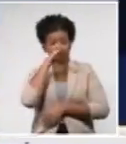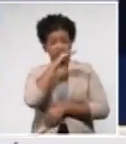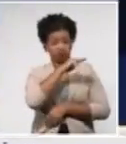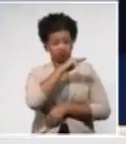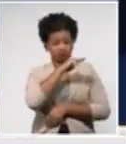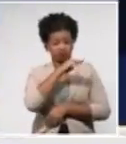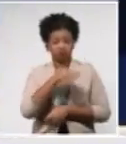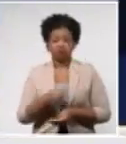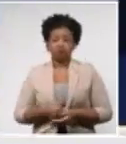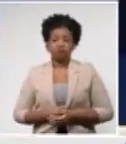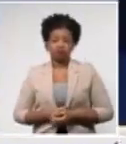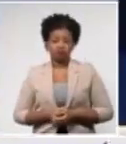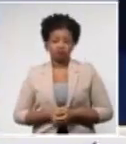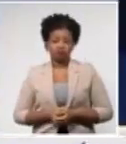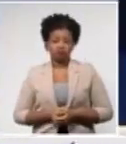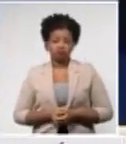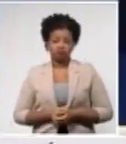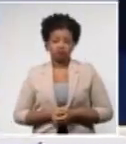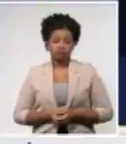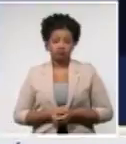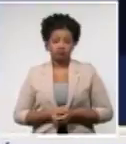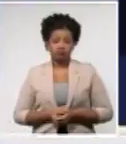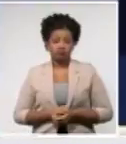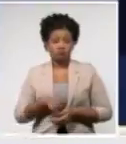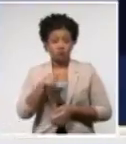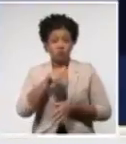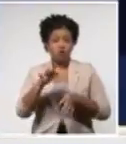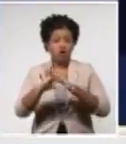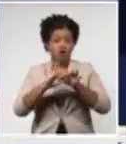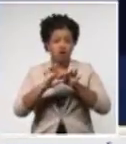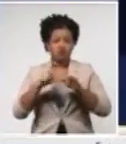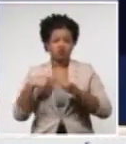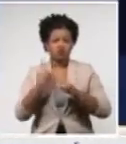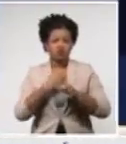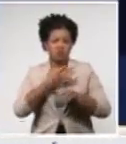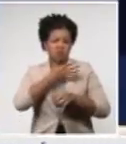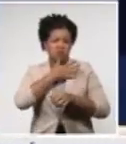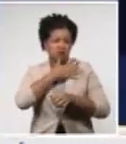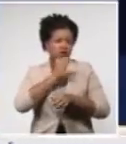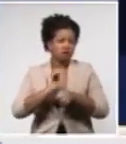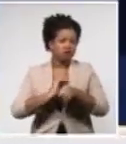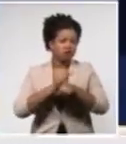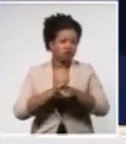He was studied and he tested positive for COVID 19.